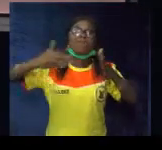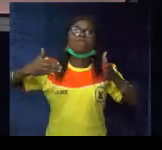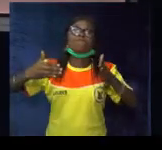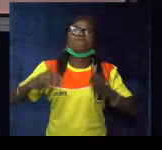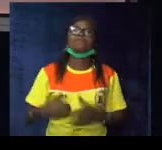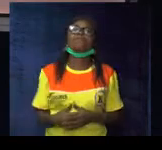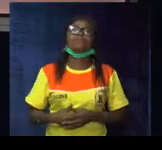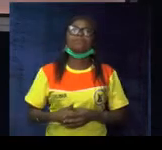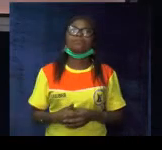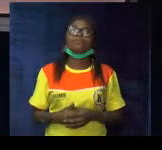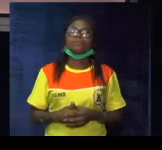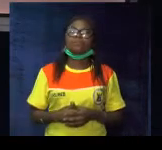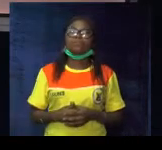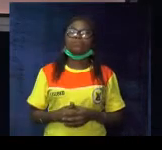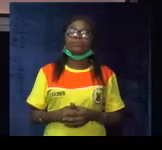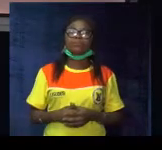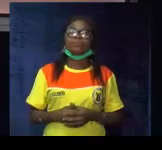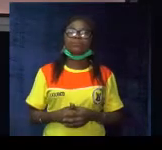Okay.